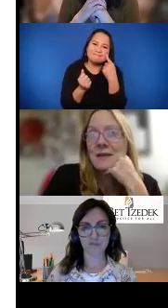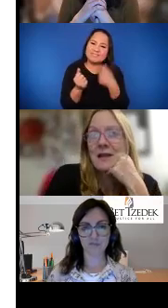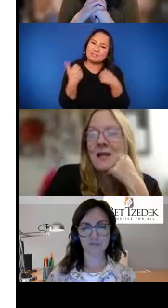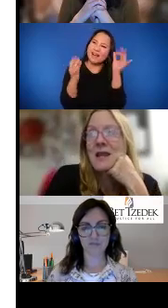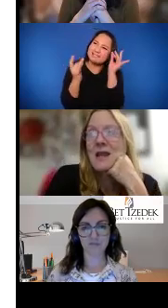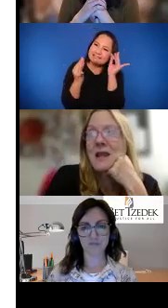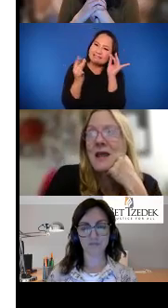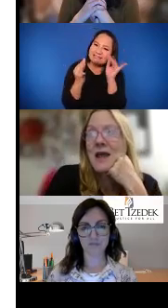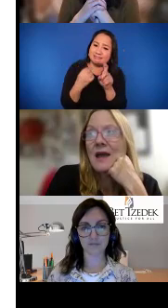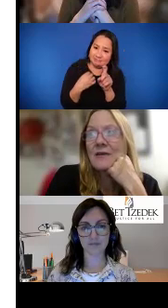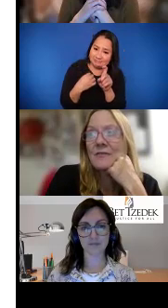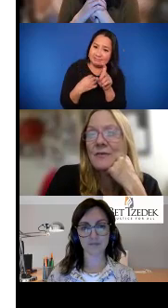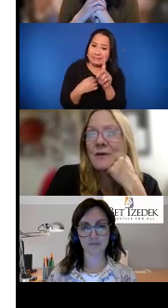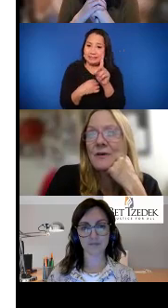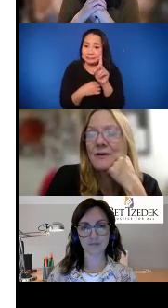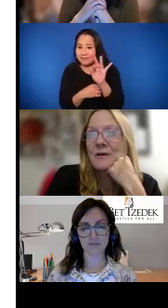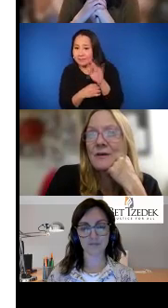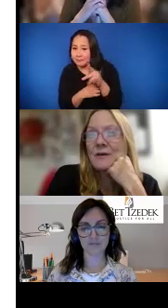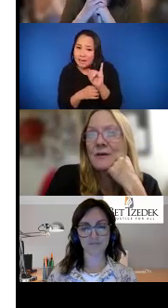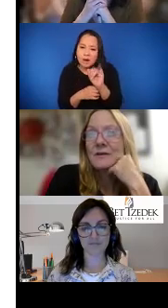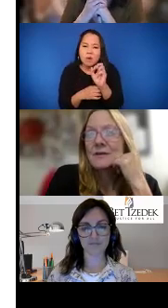might have